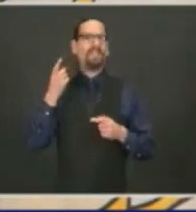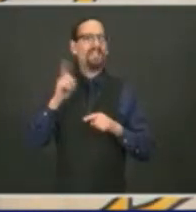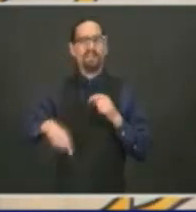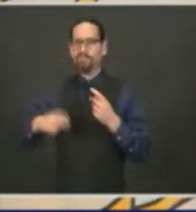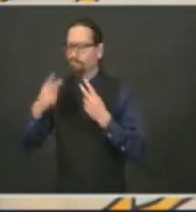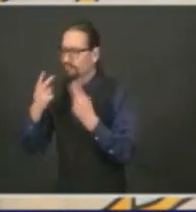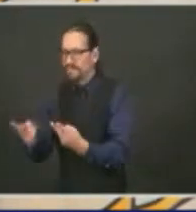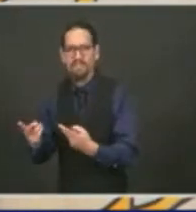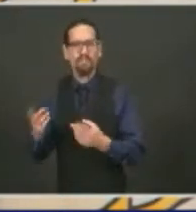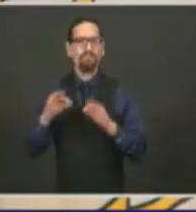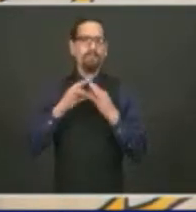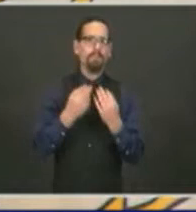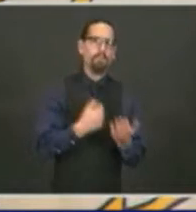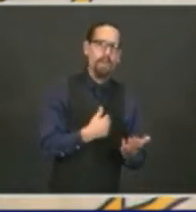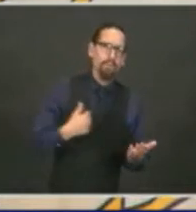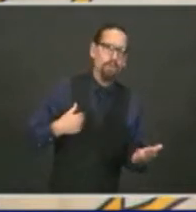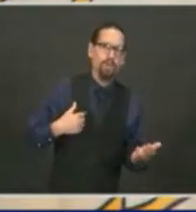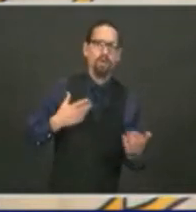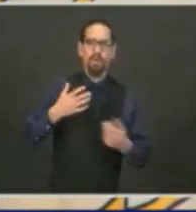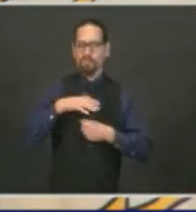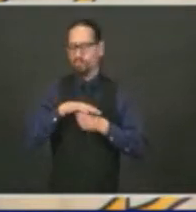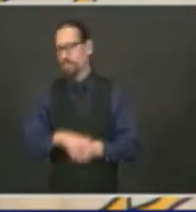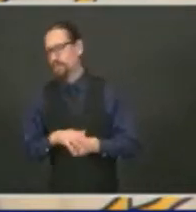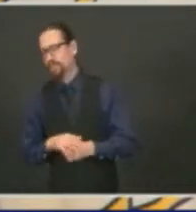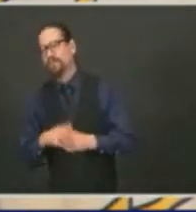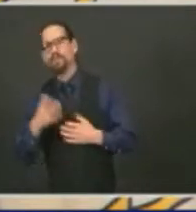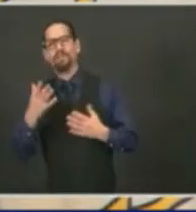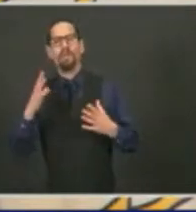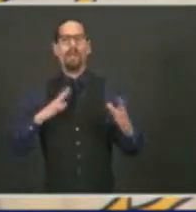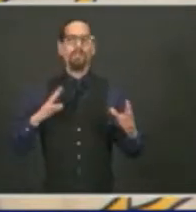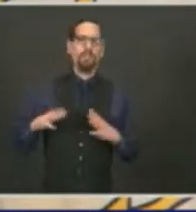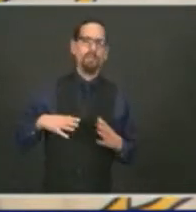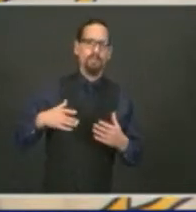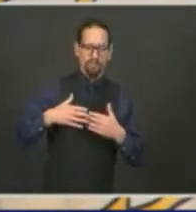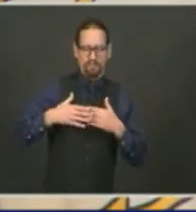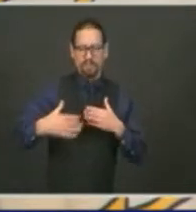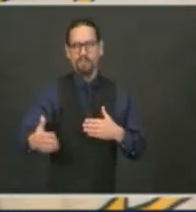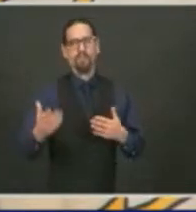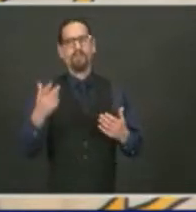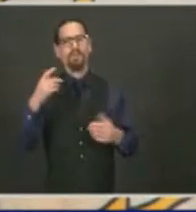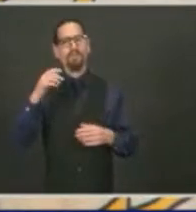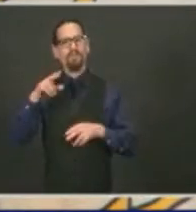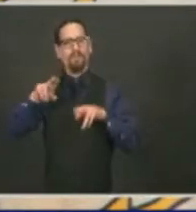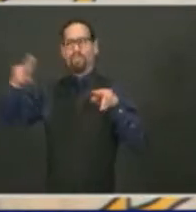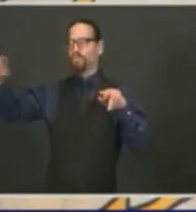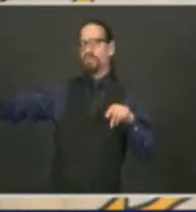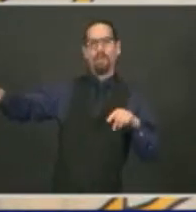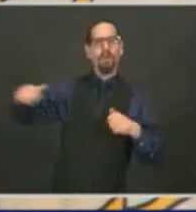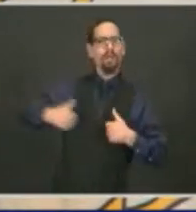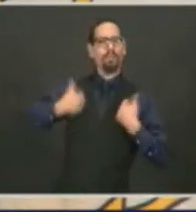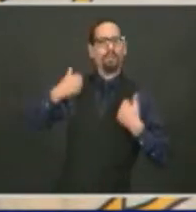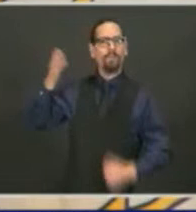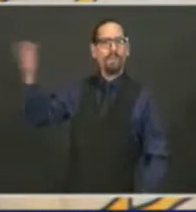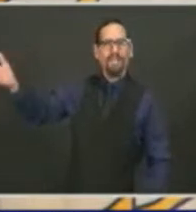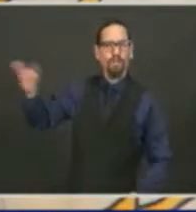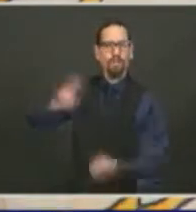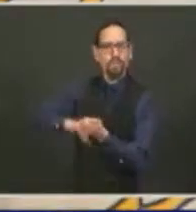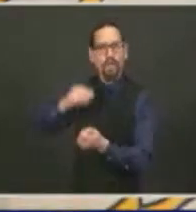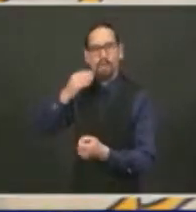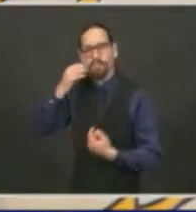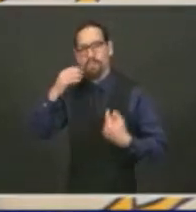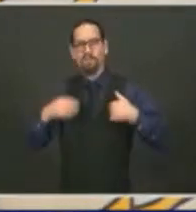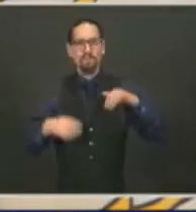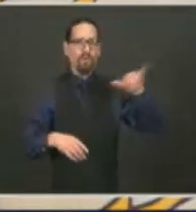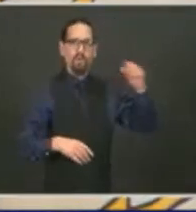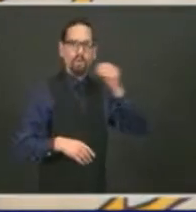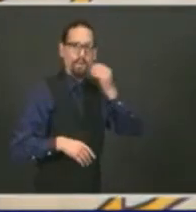on residents, on staff, and I hope that this does a little something to ease the pain on you and your